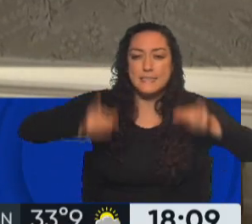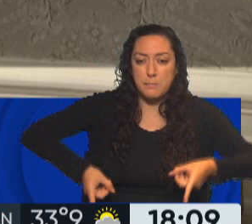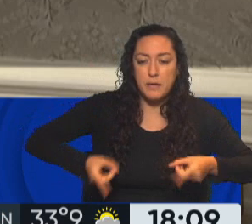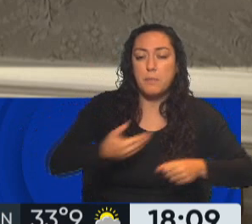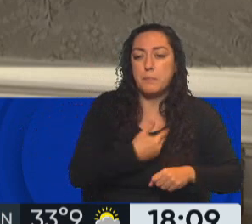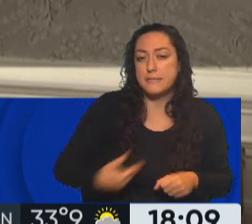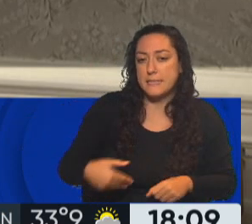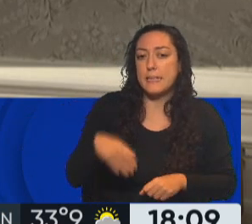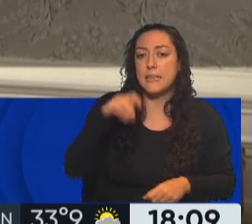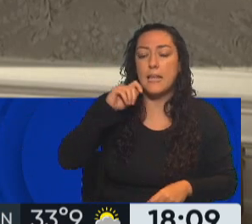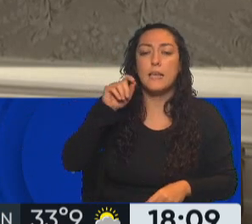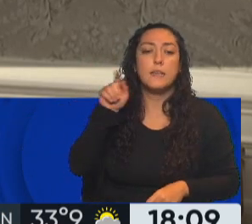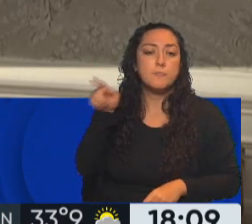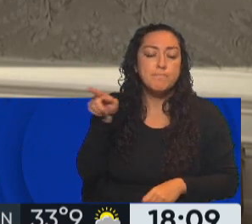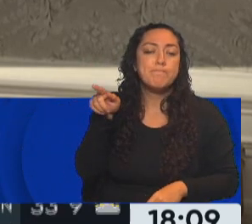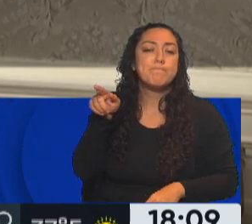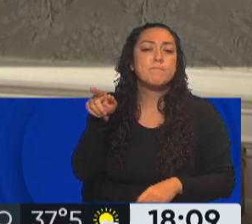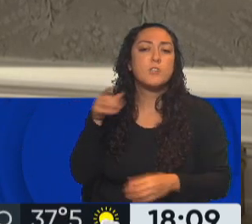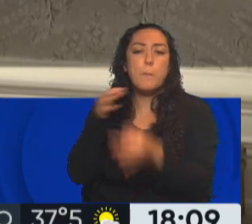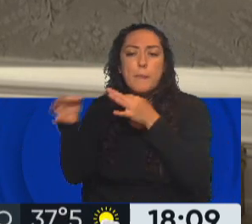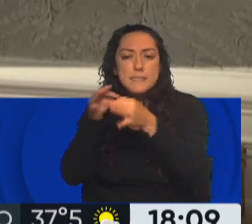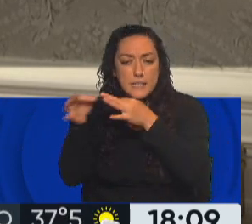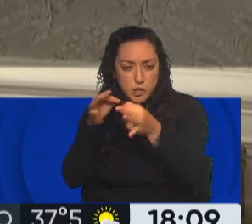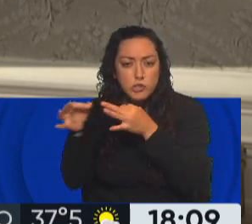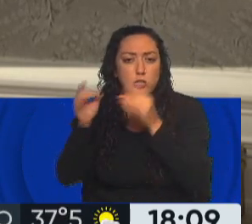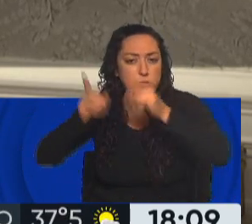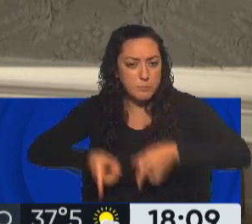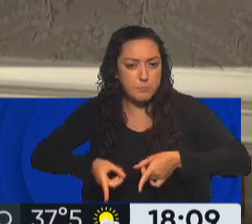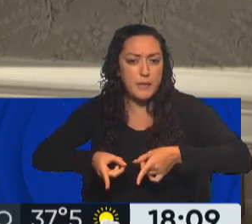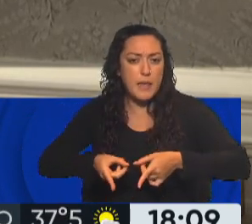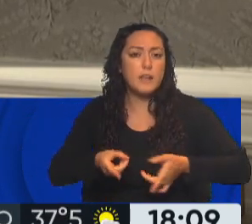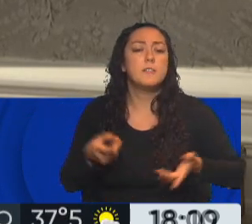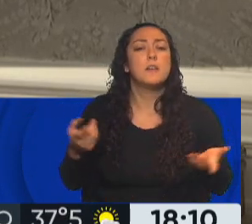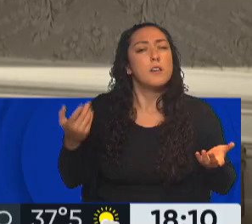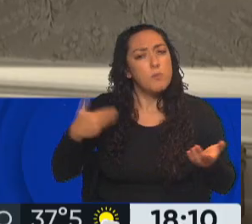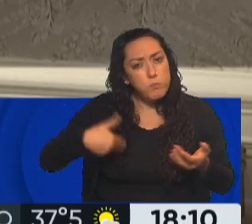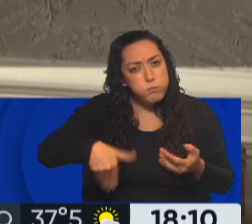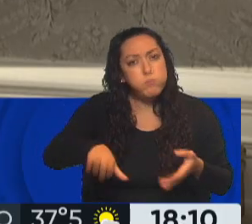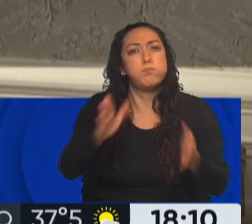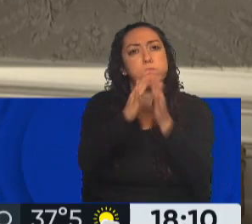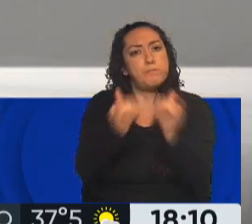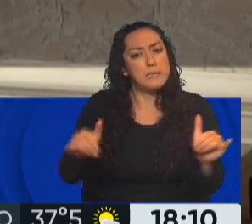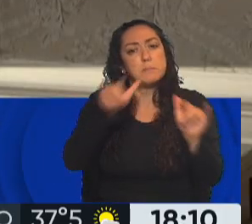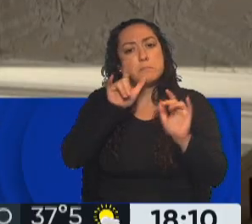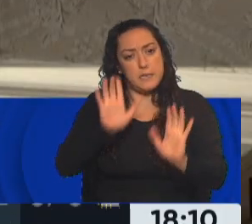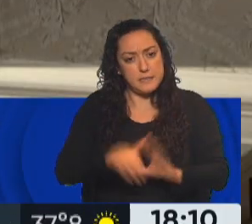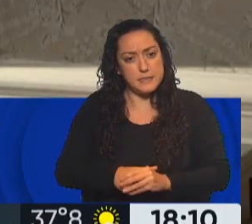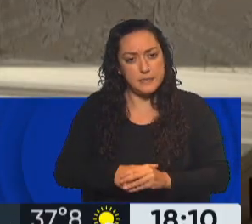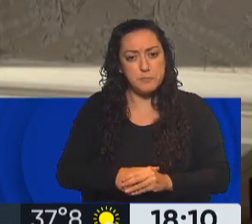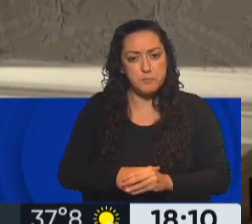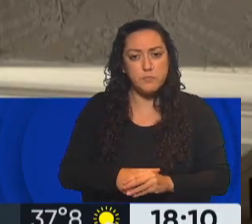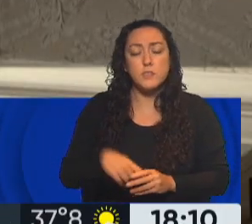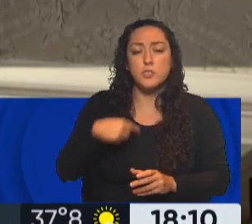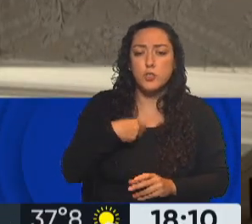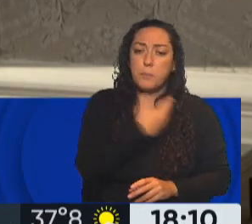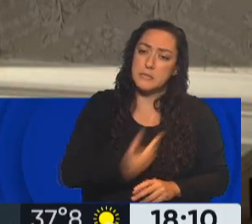had with President Zelensky a very good call after that. And I think we're on the way to getting peace. I'll be dealing with